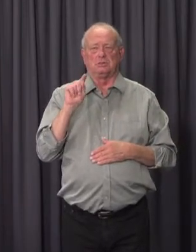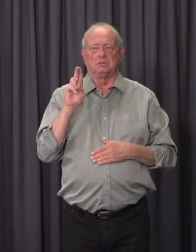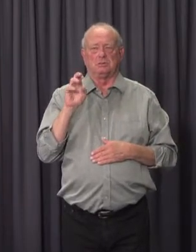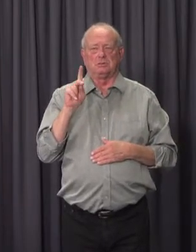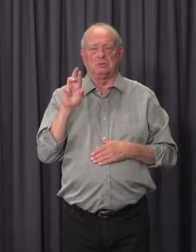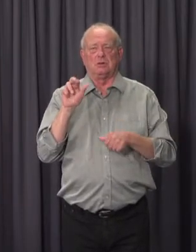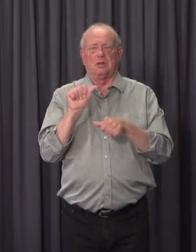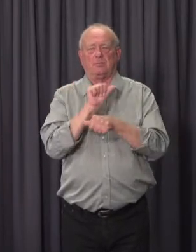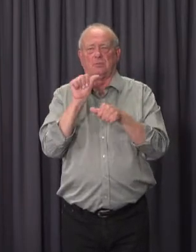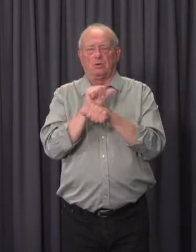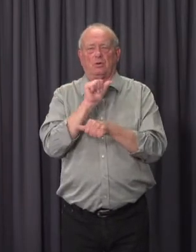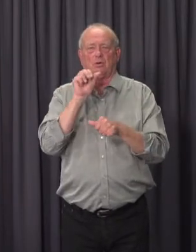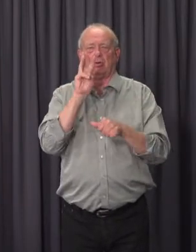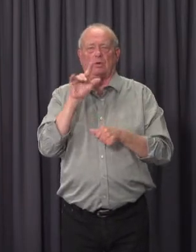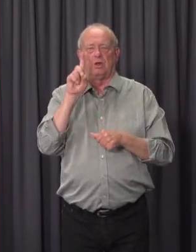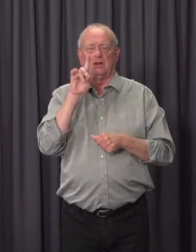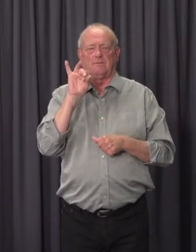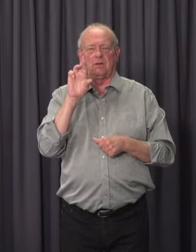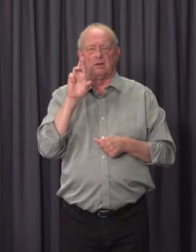Thank you, Bree.